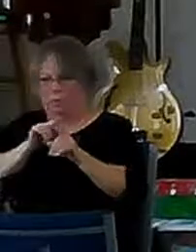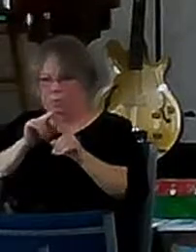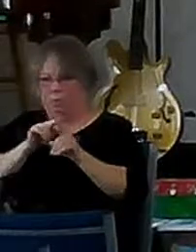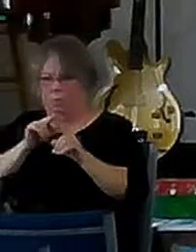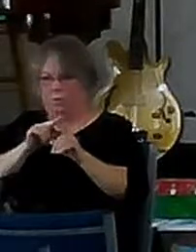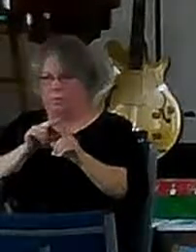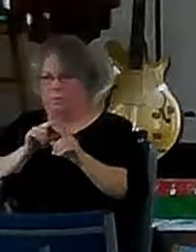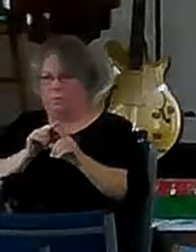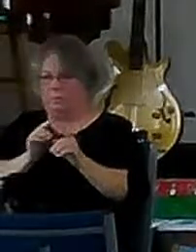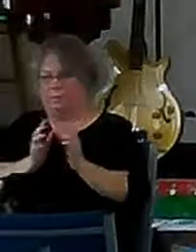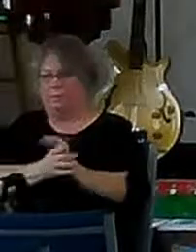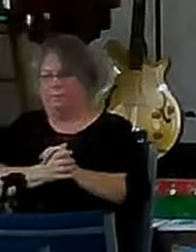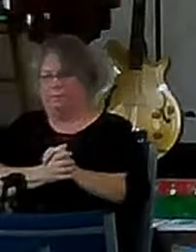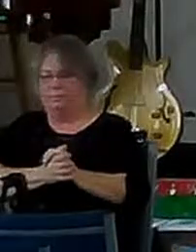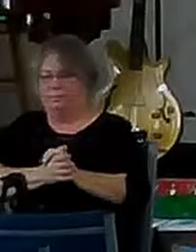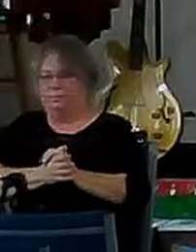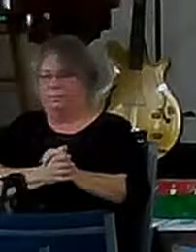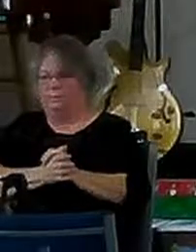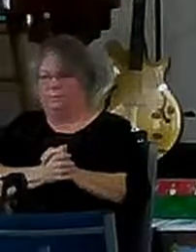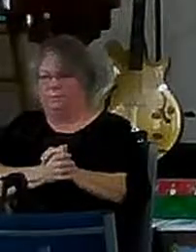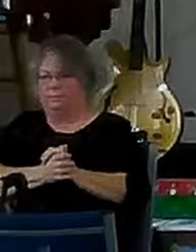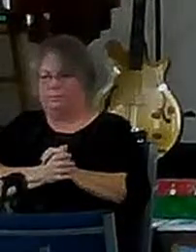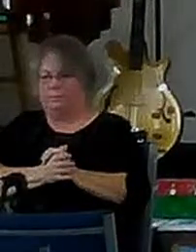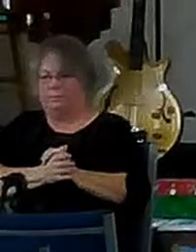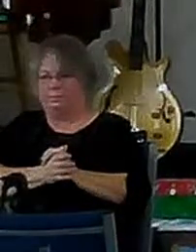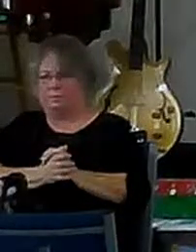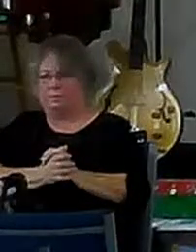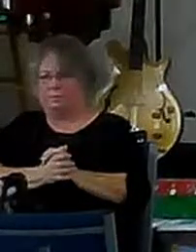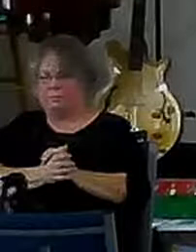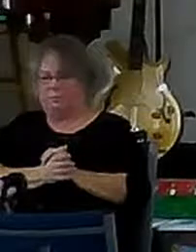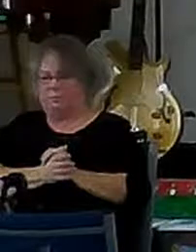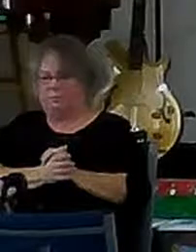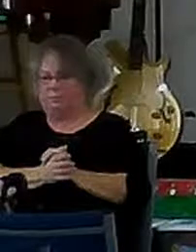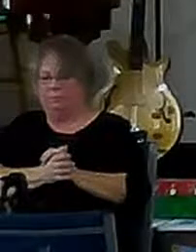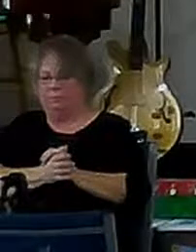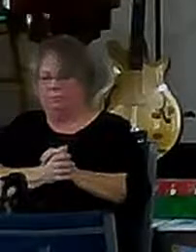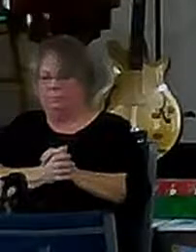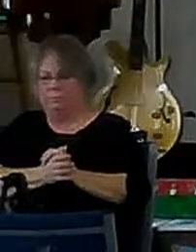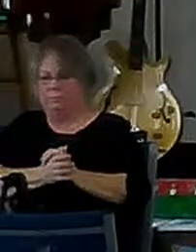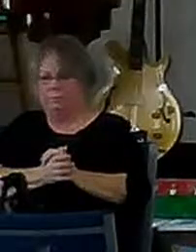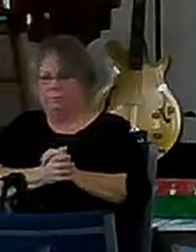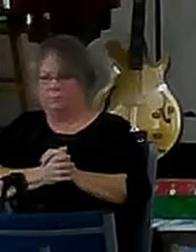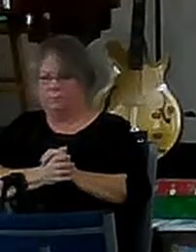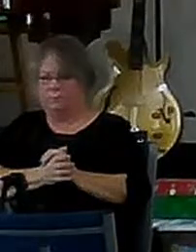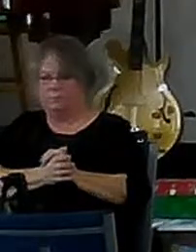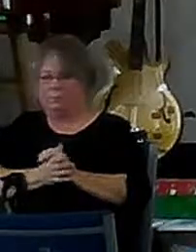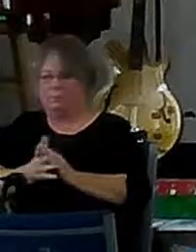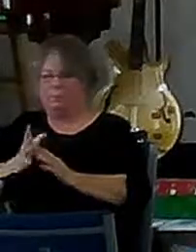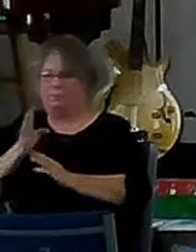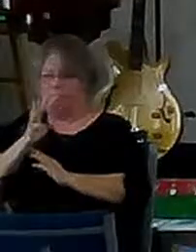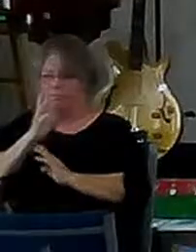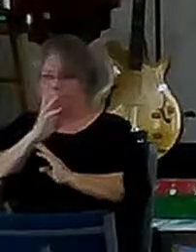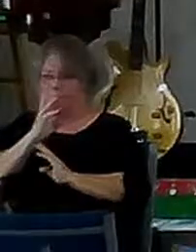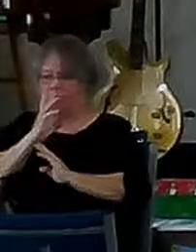of the pages of Scripture. But you know, in talking to